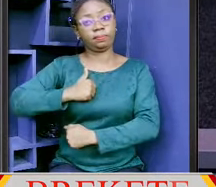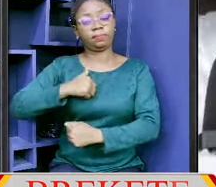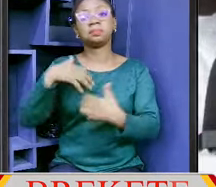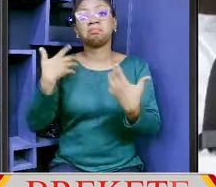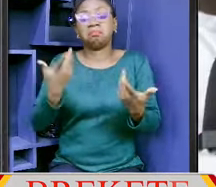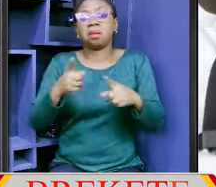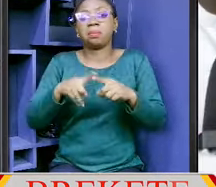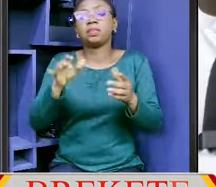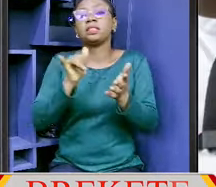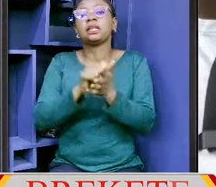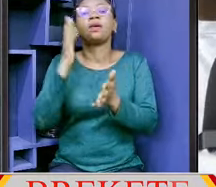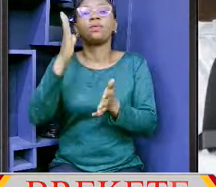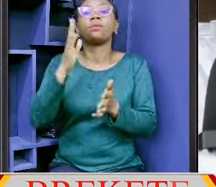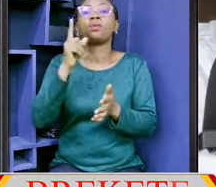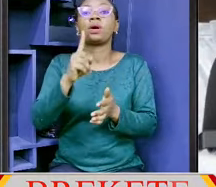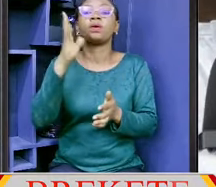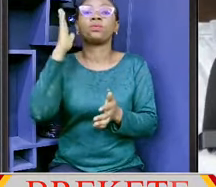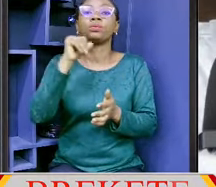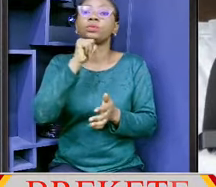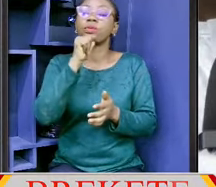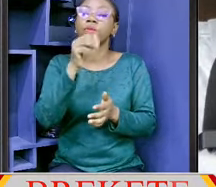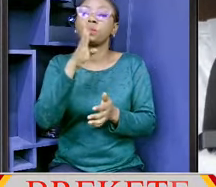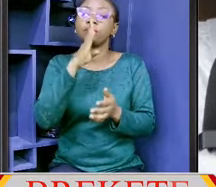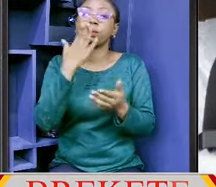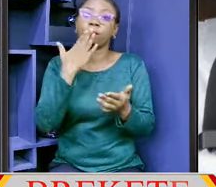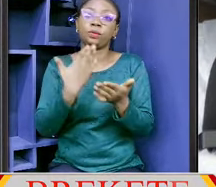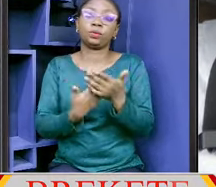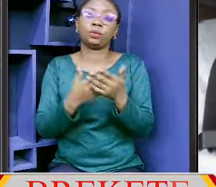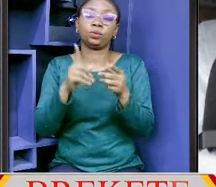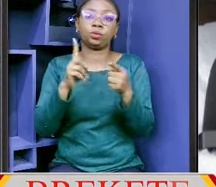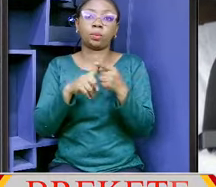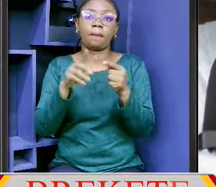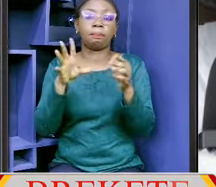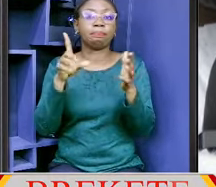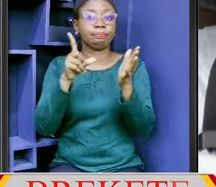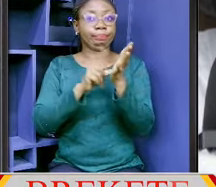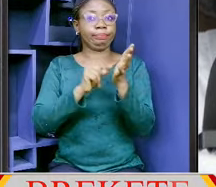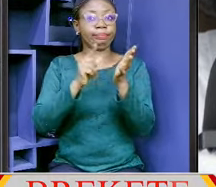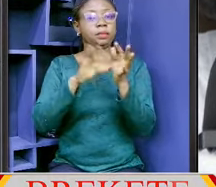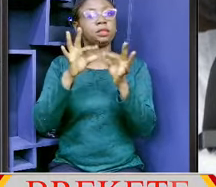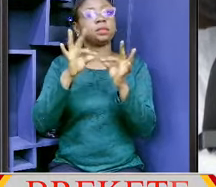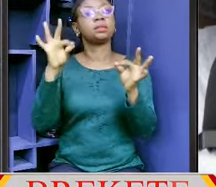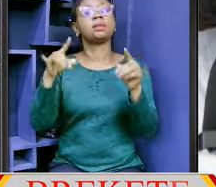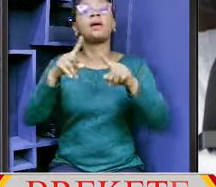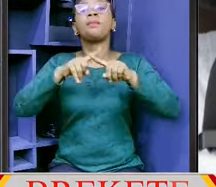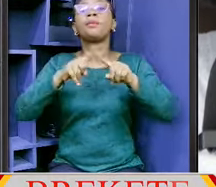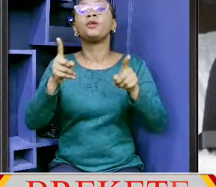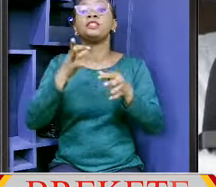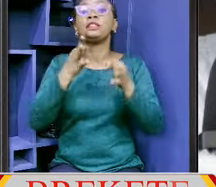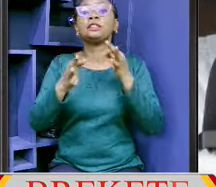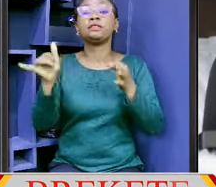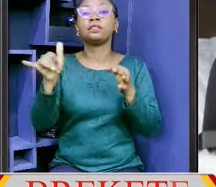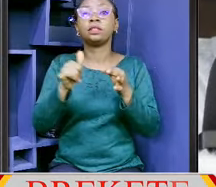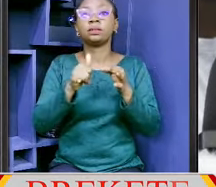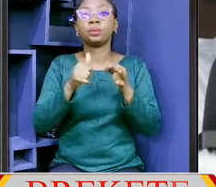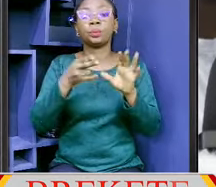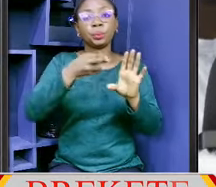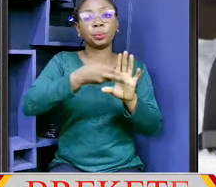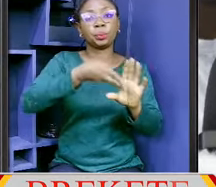one, it no go good, make we preempt them, make we No, we no go preempt. But if they dismiss him, may the young man come back